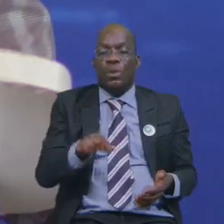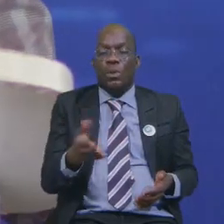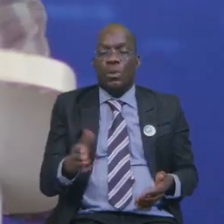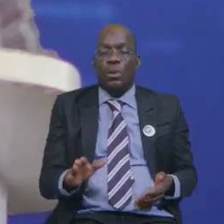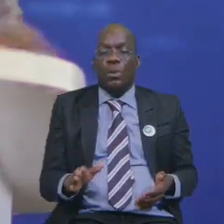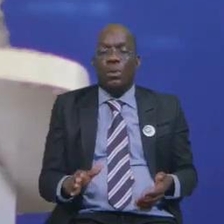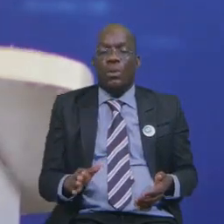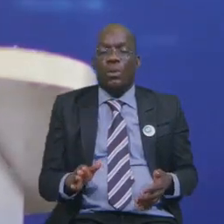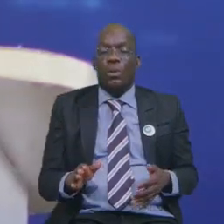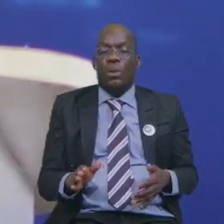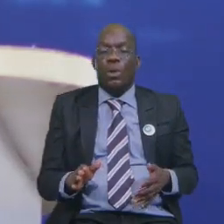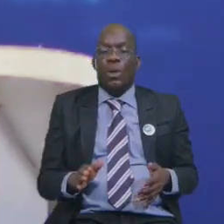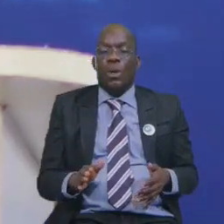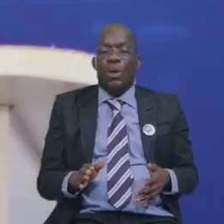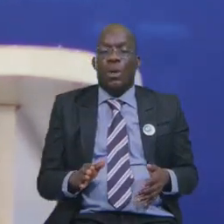subordinates